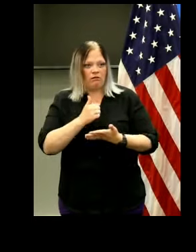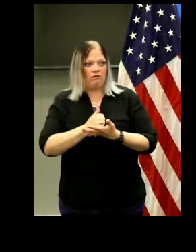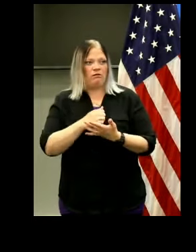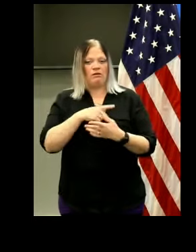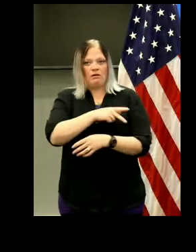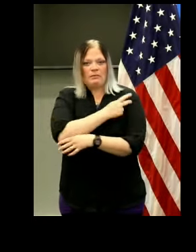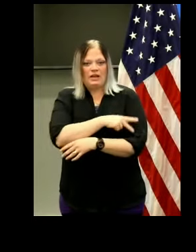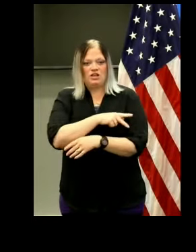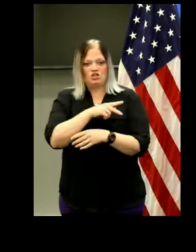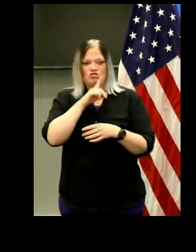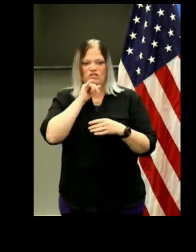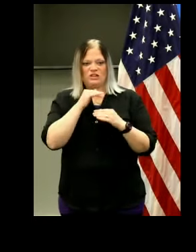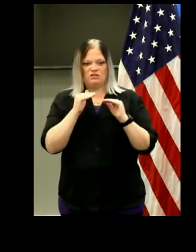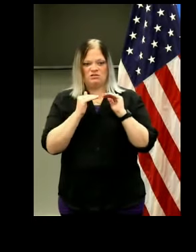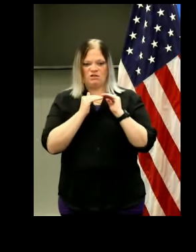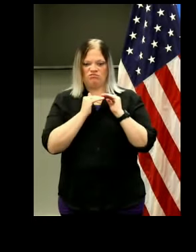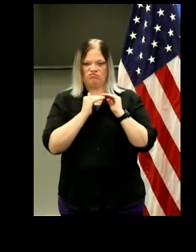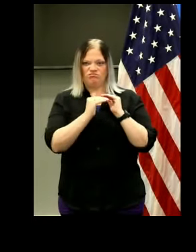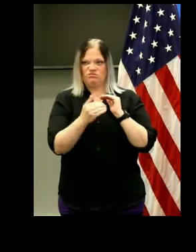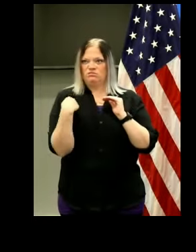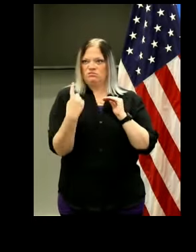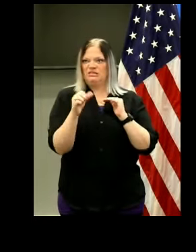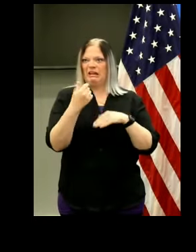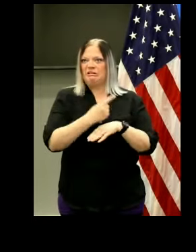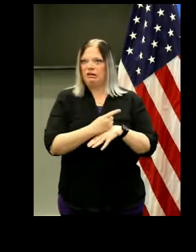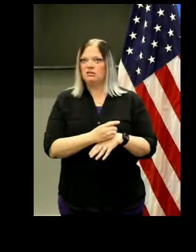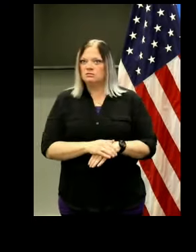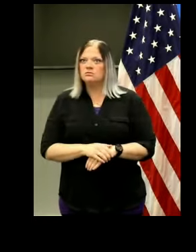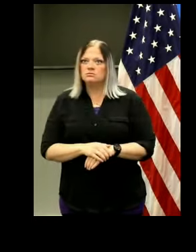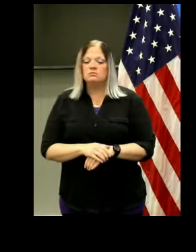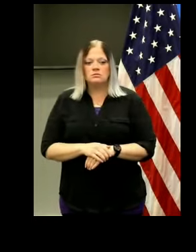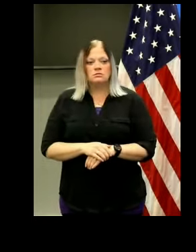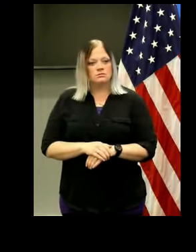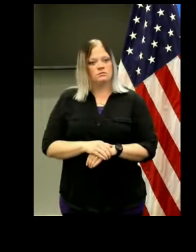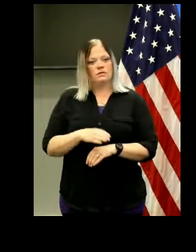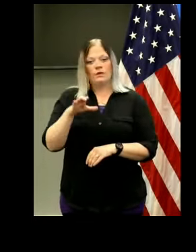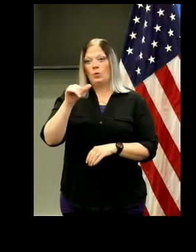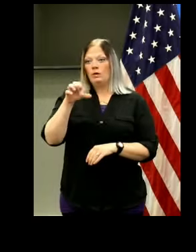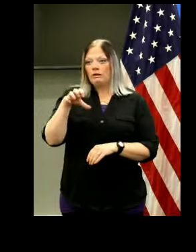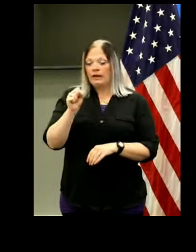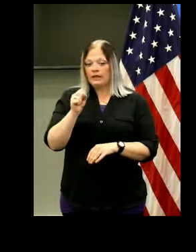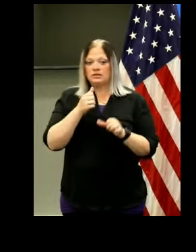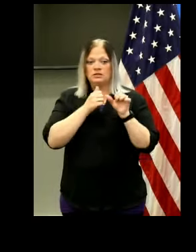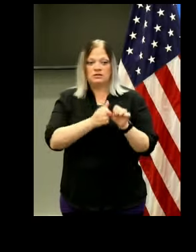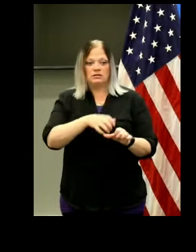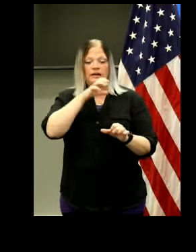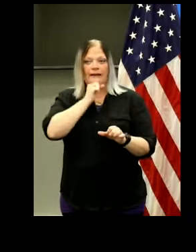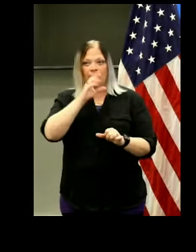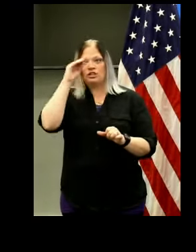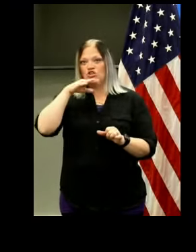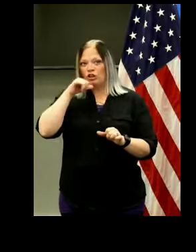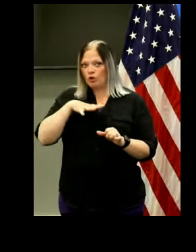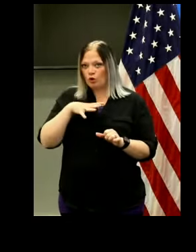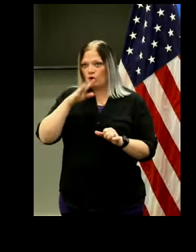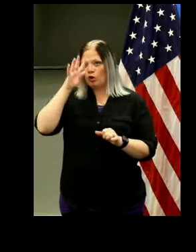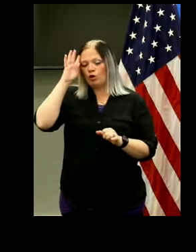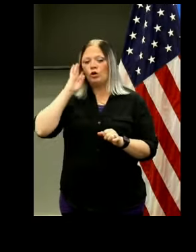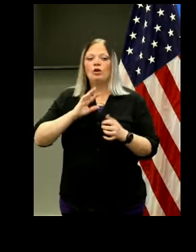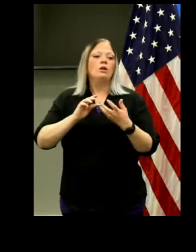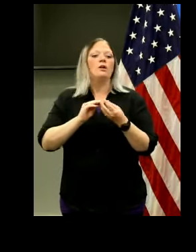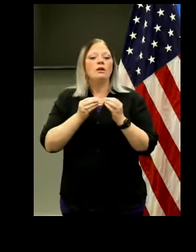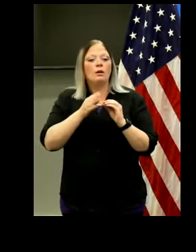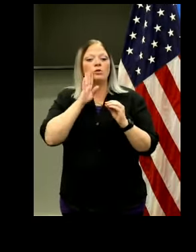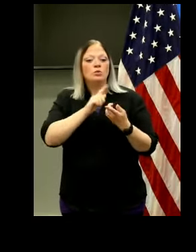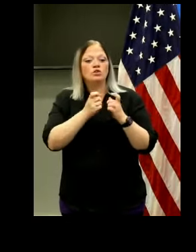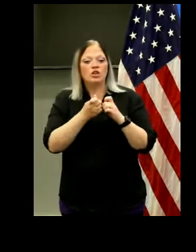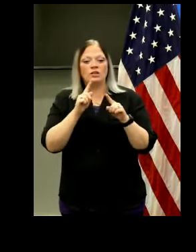and how they just have stayed pretty flat for the last 10 days or so. Cases, By age and gender, this number, well, the numbers will change,